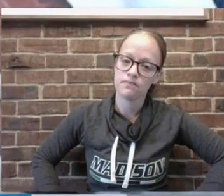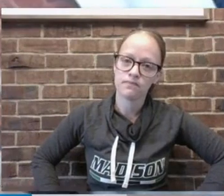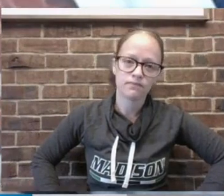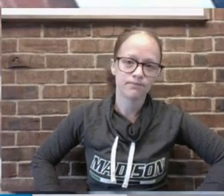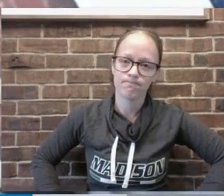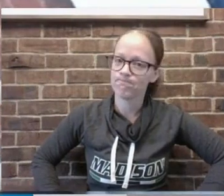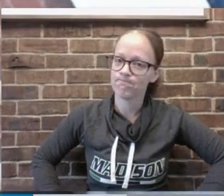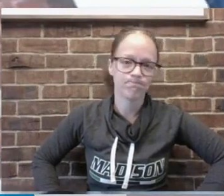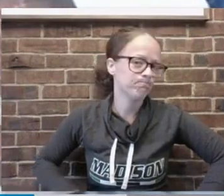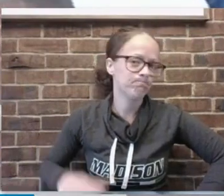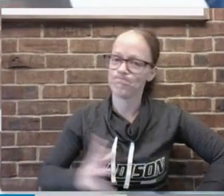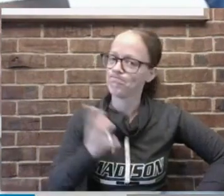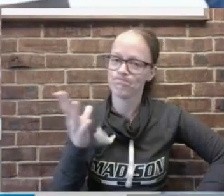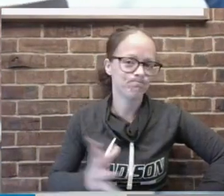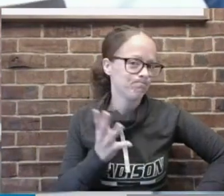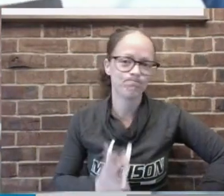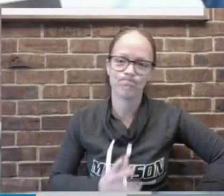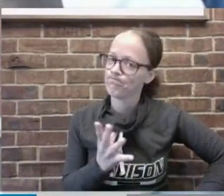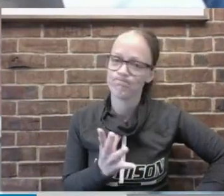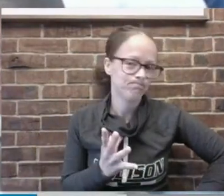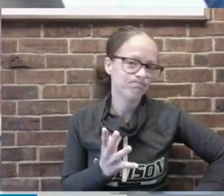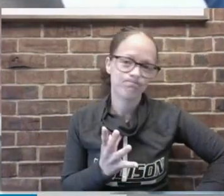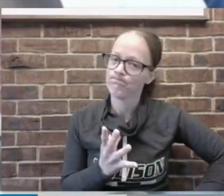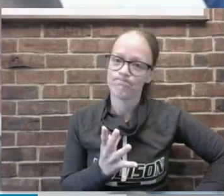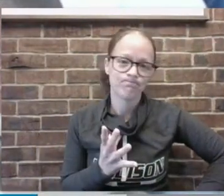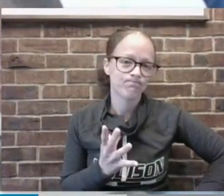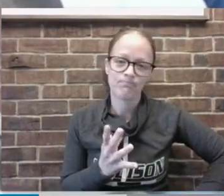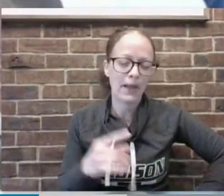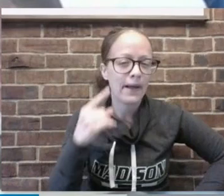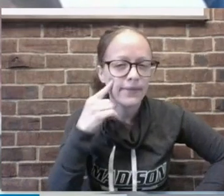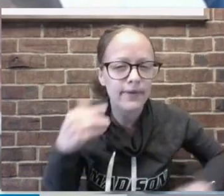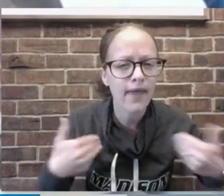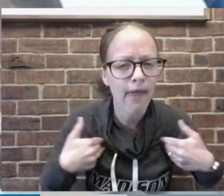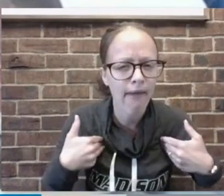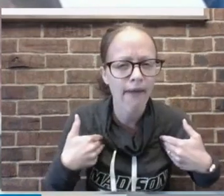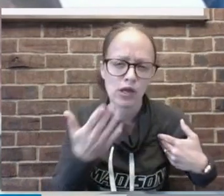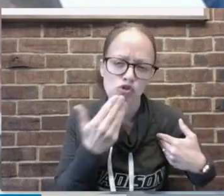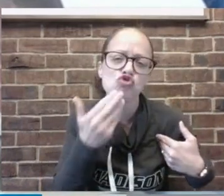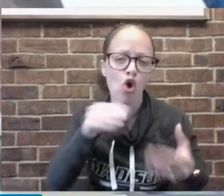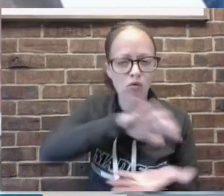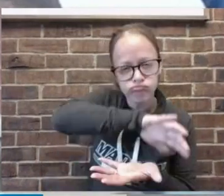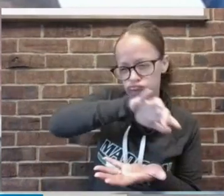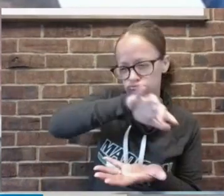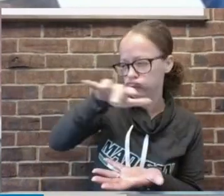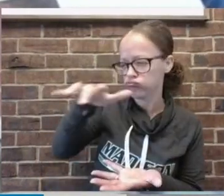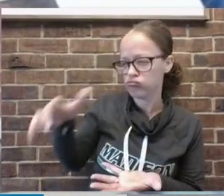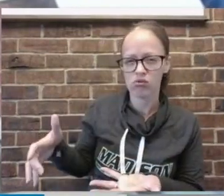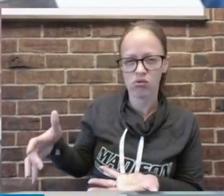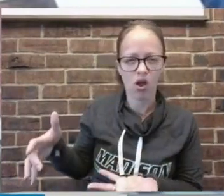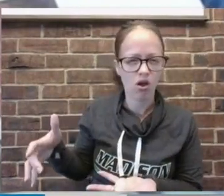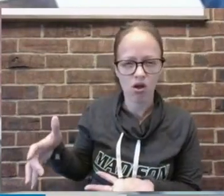about impolite he probably had a whole sack full of sugar and he wouldn't give me even one little cup